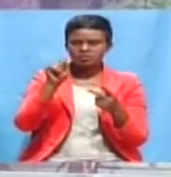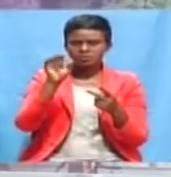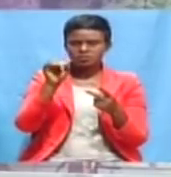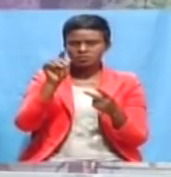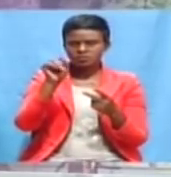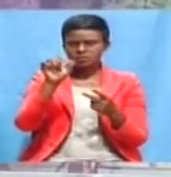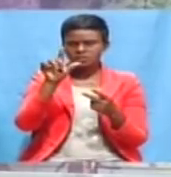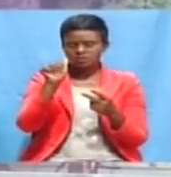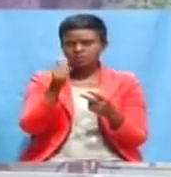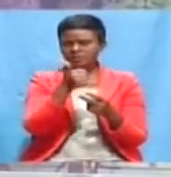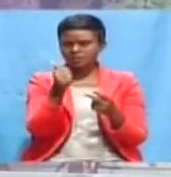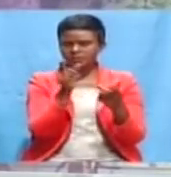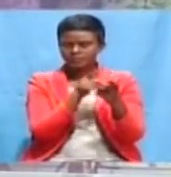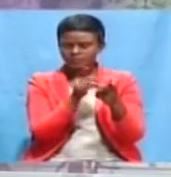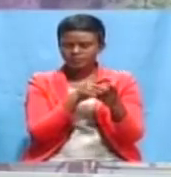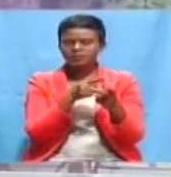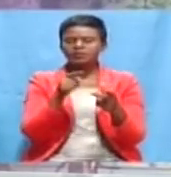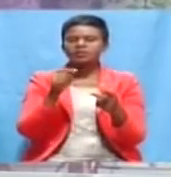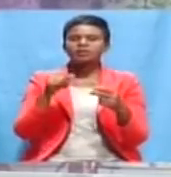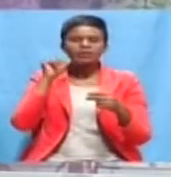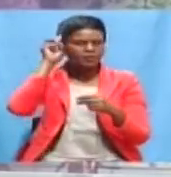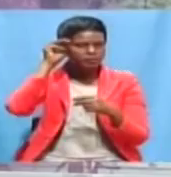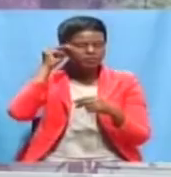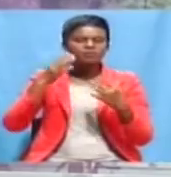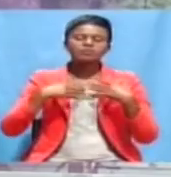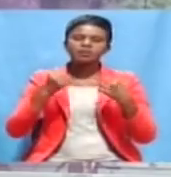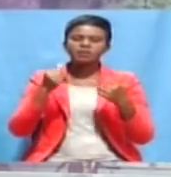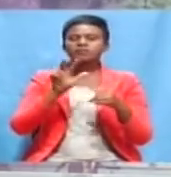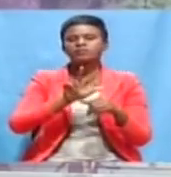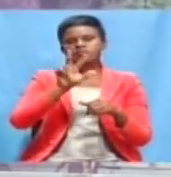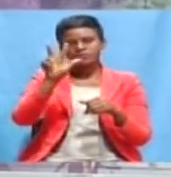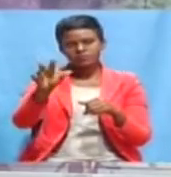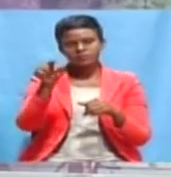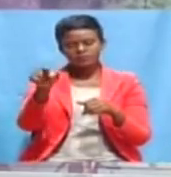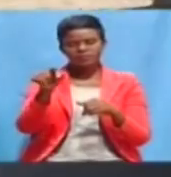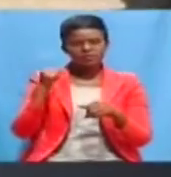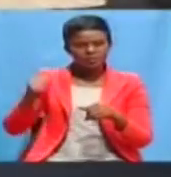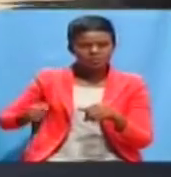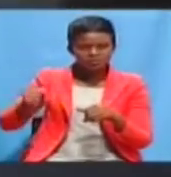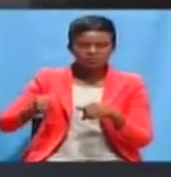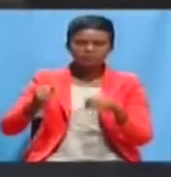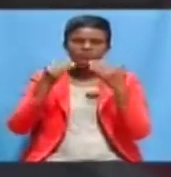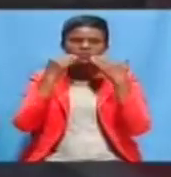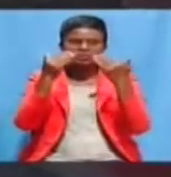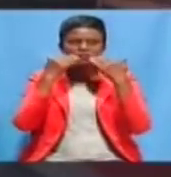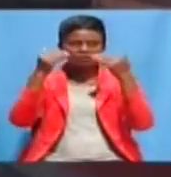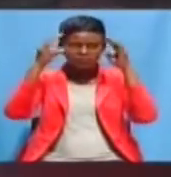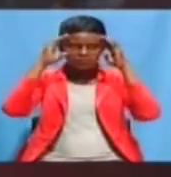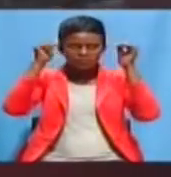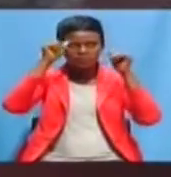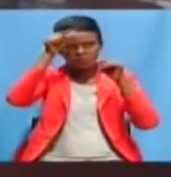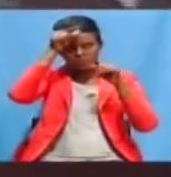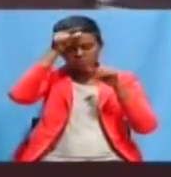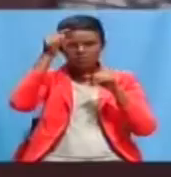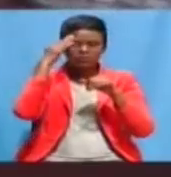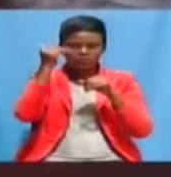Development, and Dr. Chitalo Chilufya of the Ministry of Health. And Chief Kasoma Lunga has thanked President Lungu for